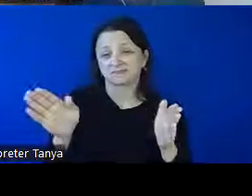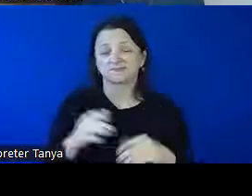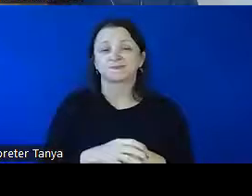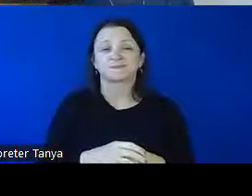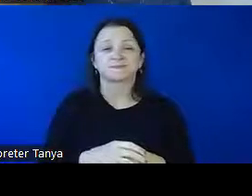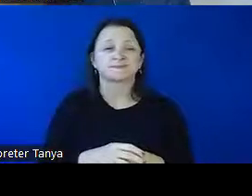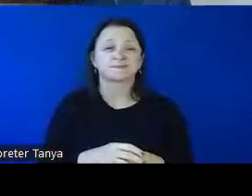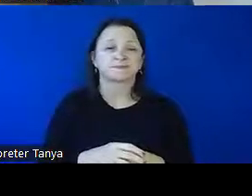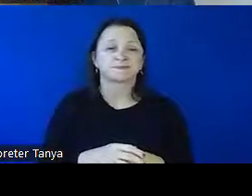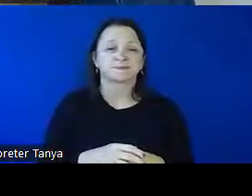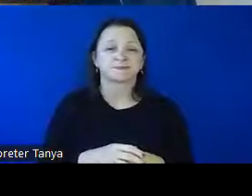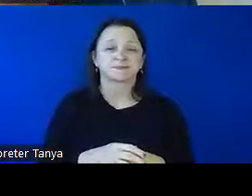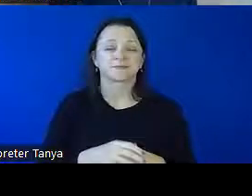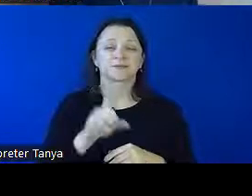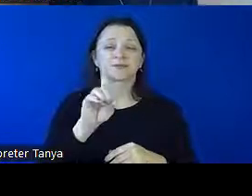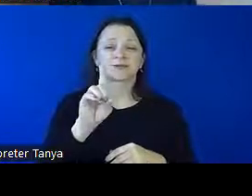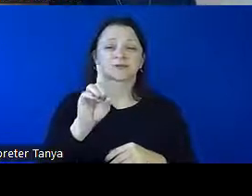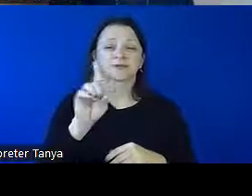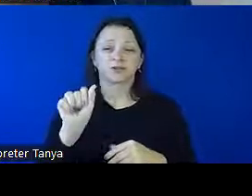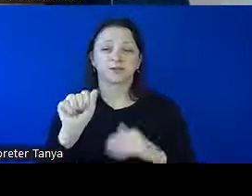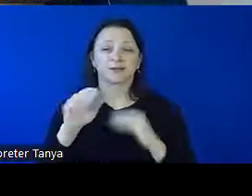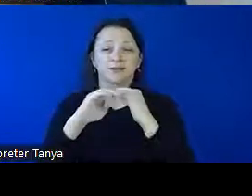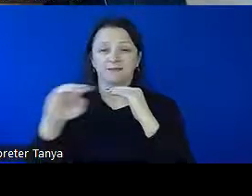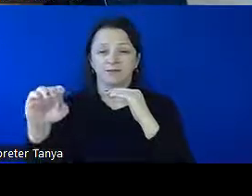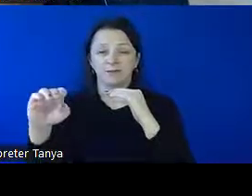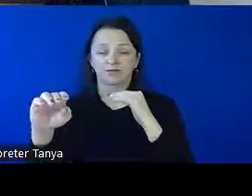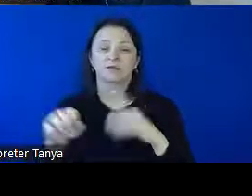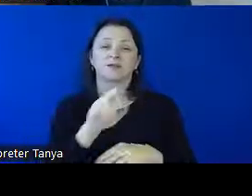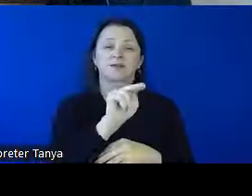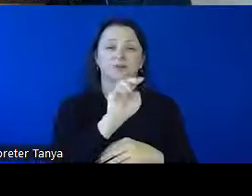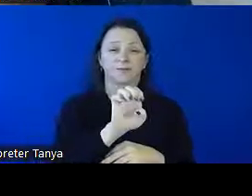They're thought to stabilize levels of dopamine and norepinephrine.